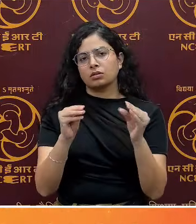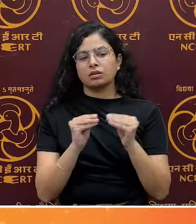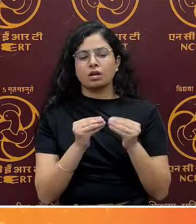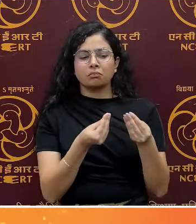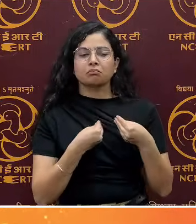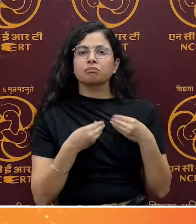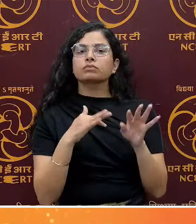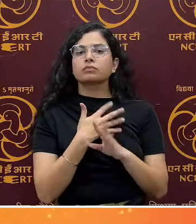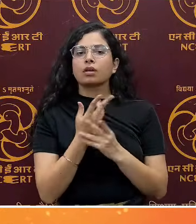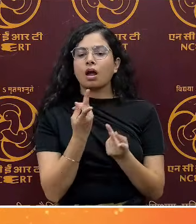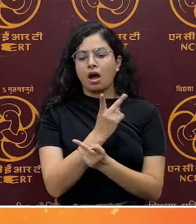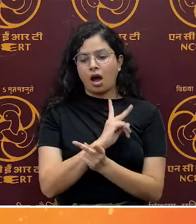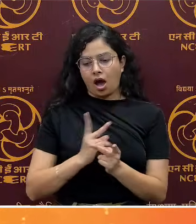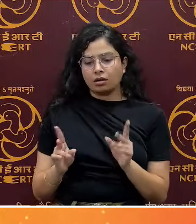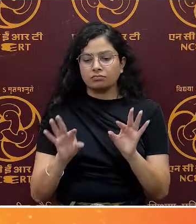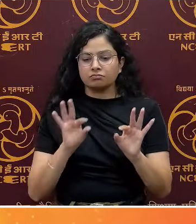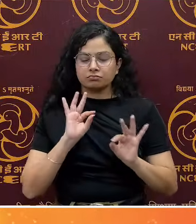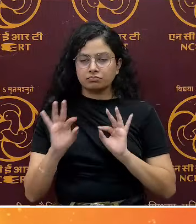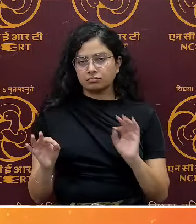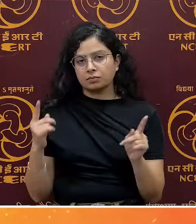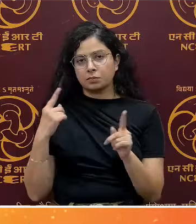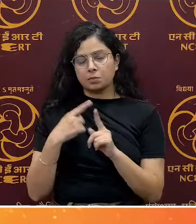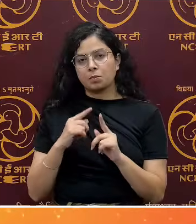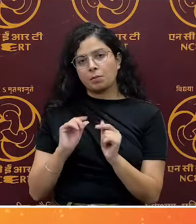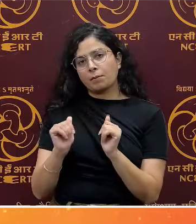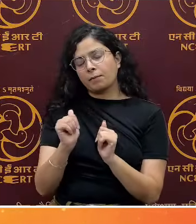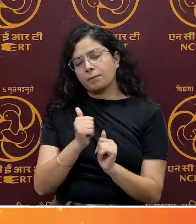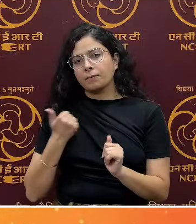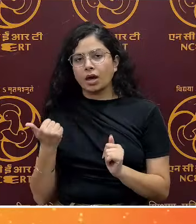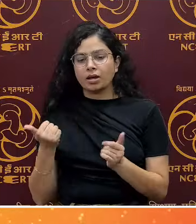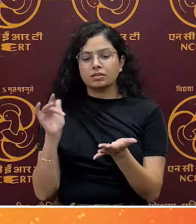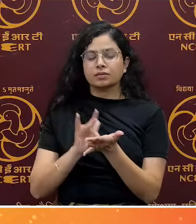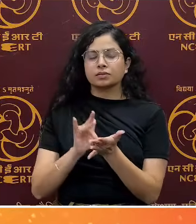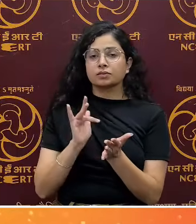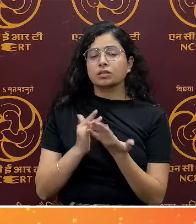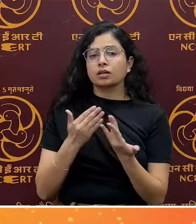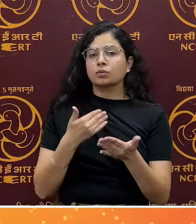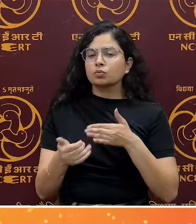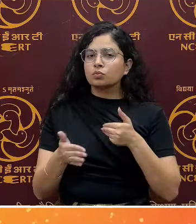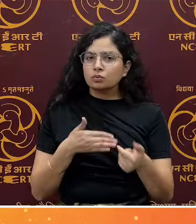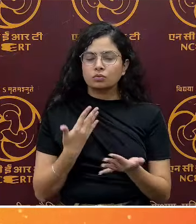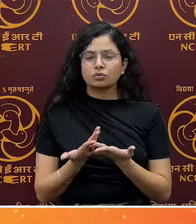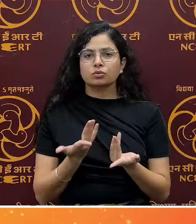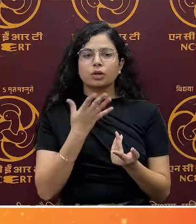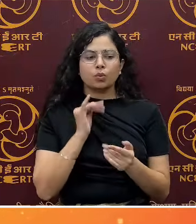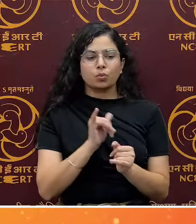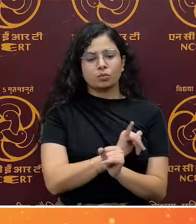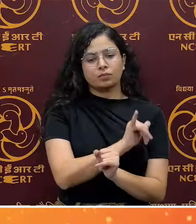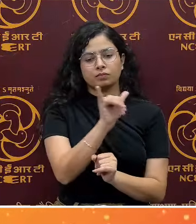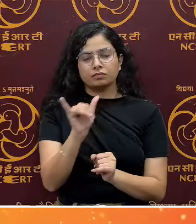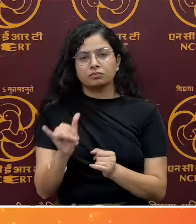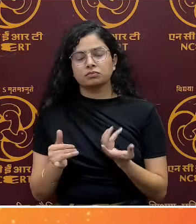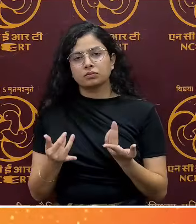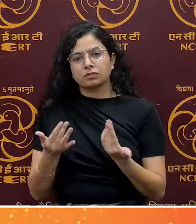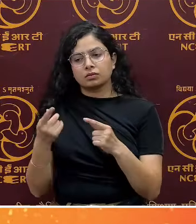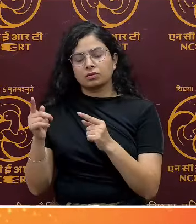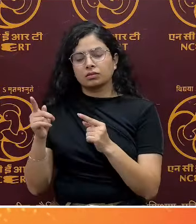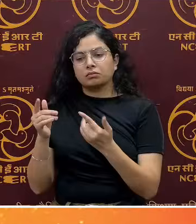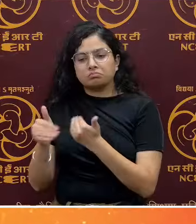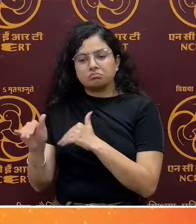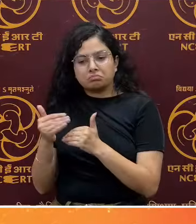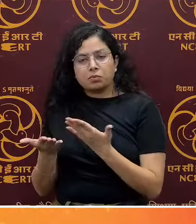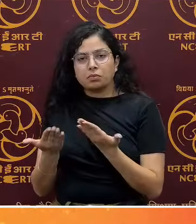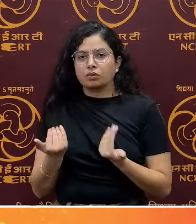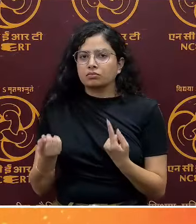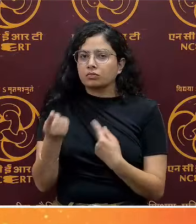a different option and a best platform to perform our any simulation at n number of times. So you don't